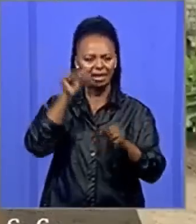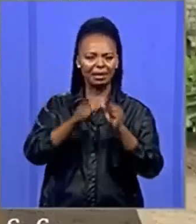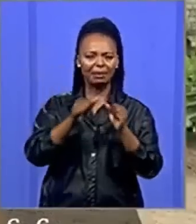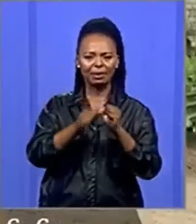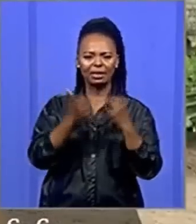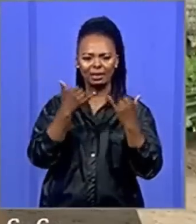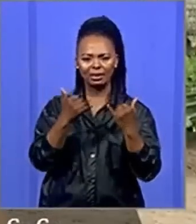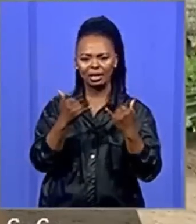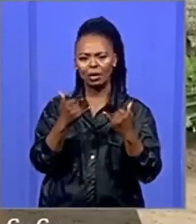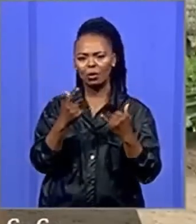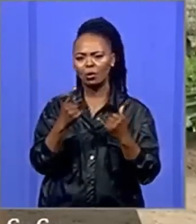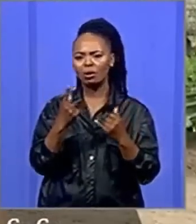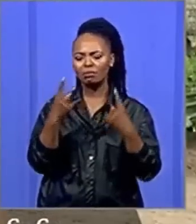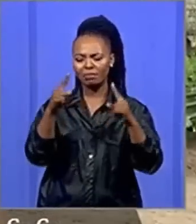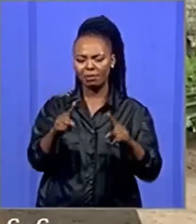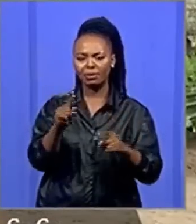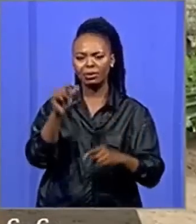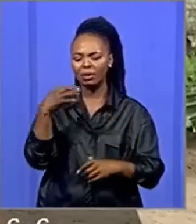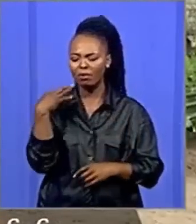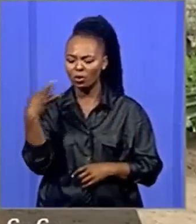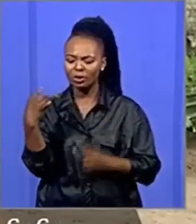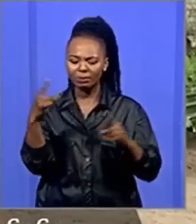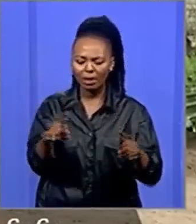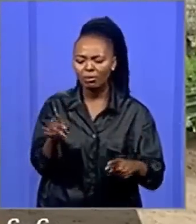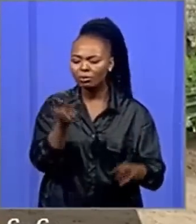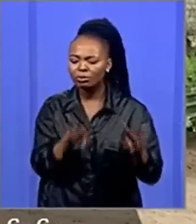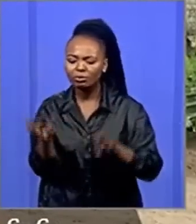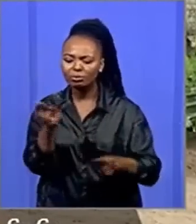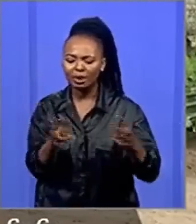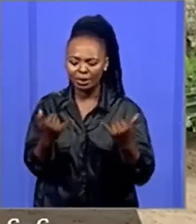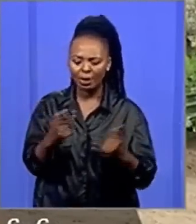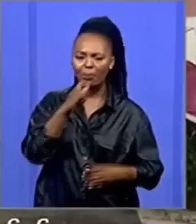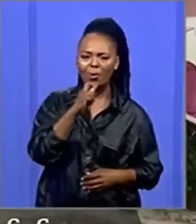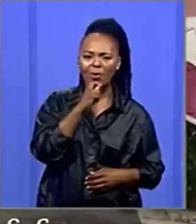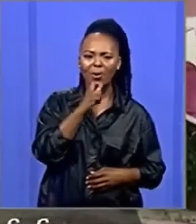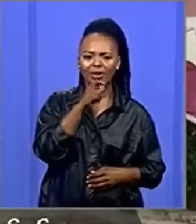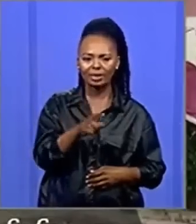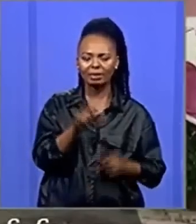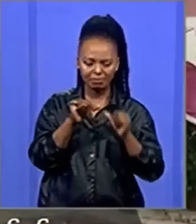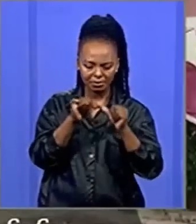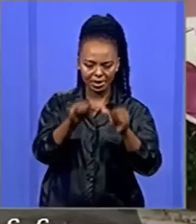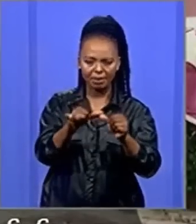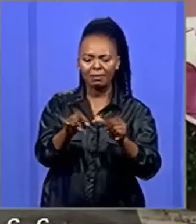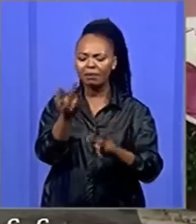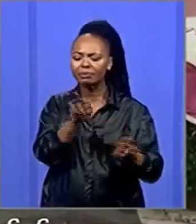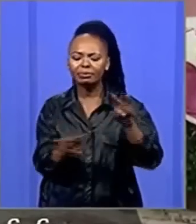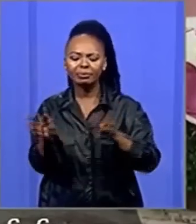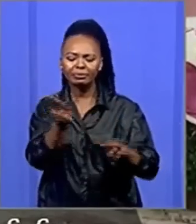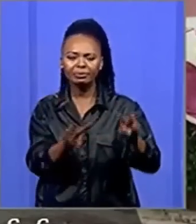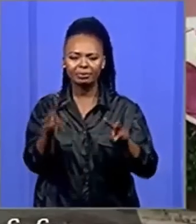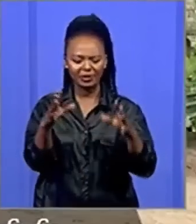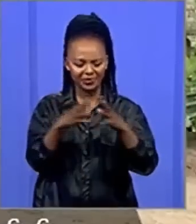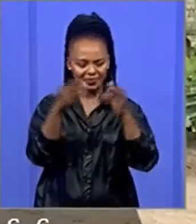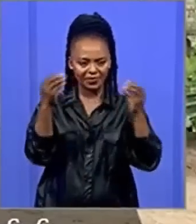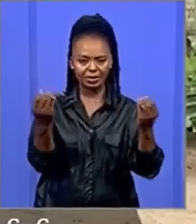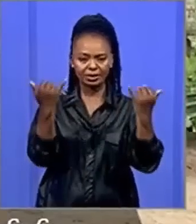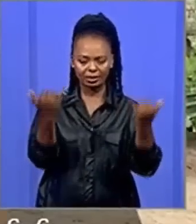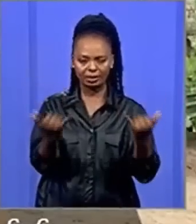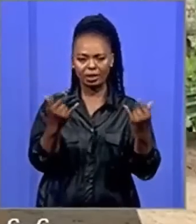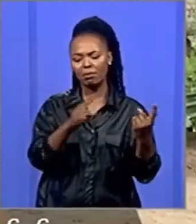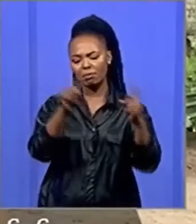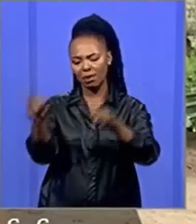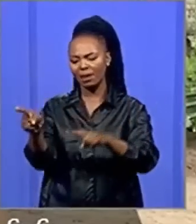di-volunteer for safety reasons. But hape re qadile hape this morning whereby ha re fihla mona na re ile ra tswella ka yona assessment re qadile jwale re se re kenella